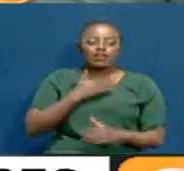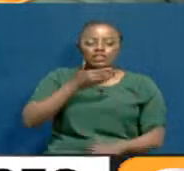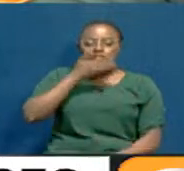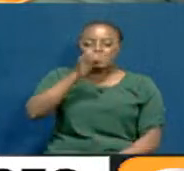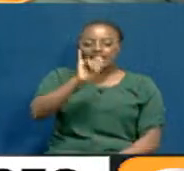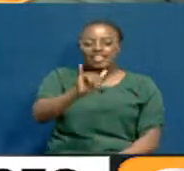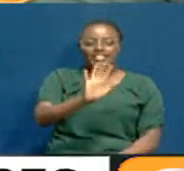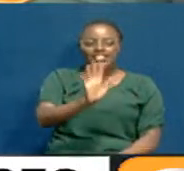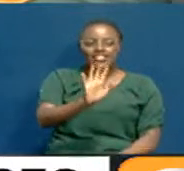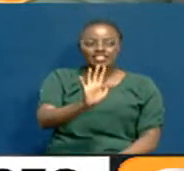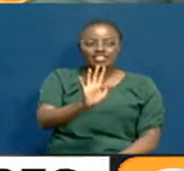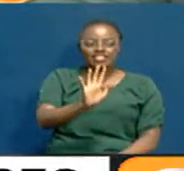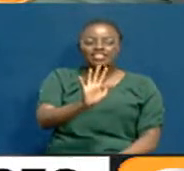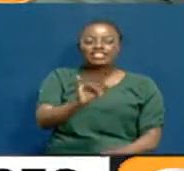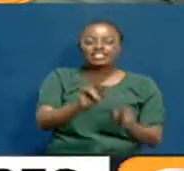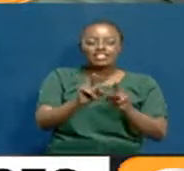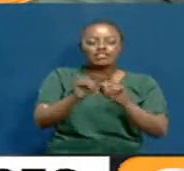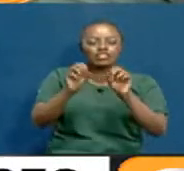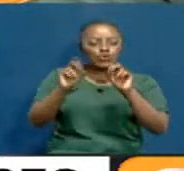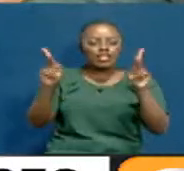No, allow me to speak.